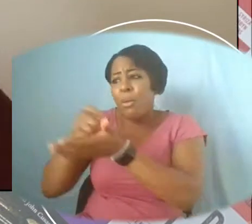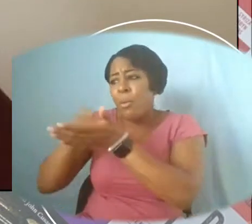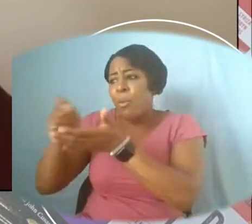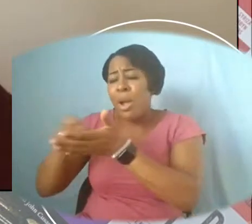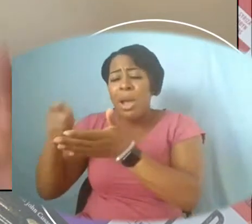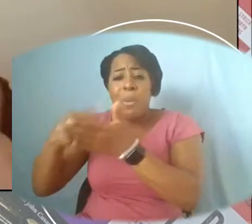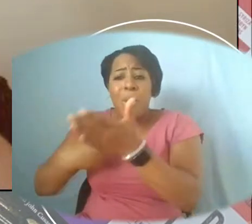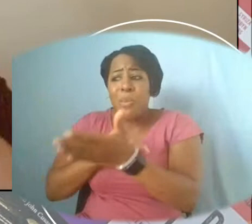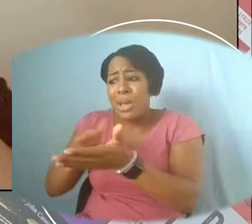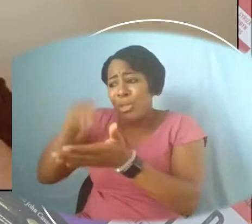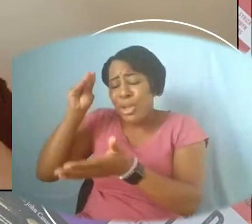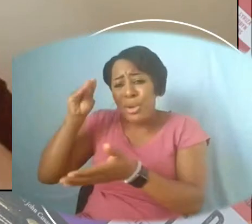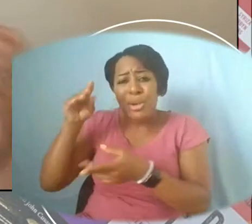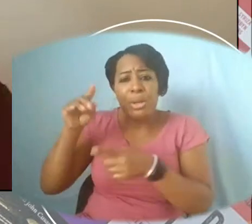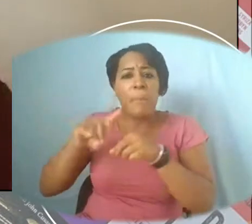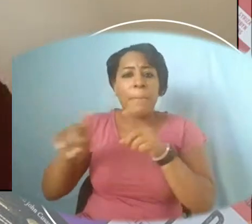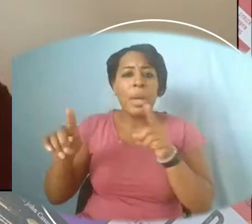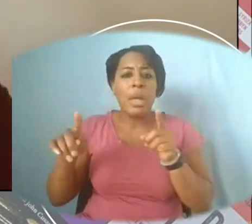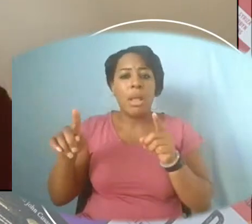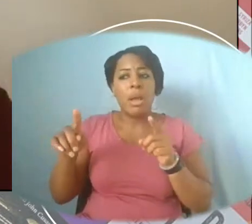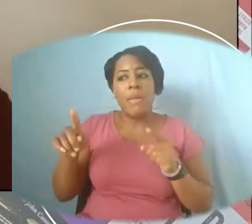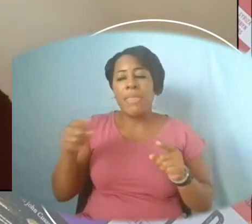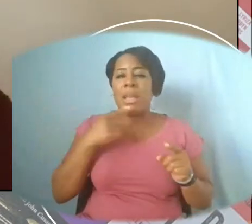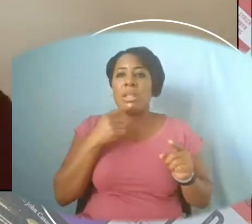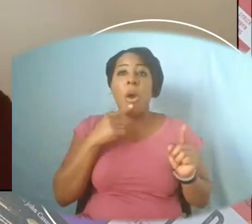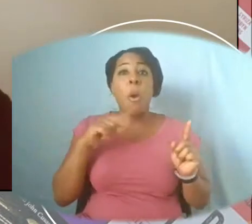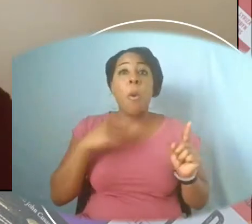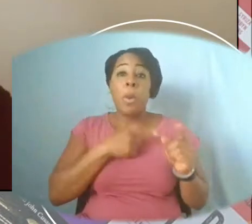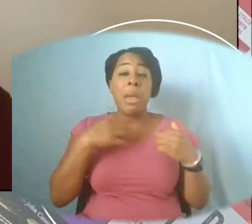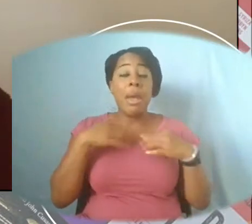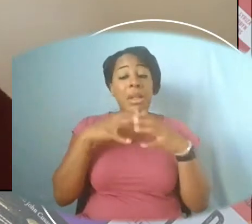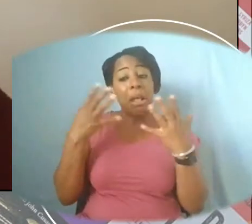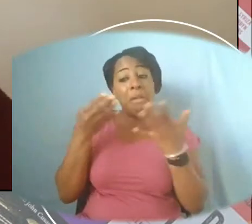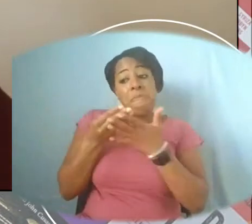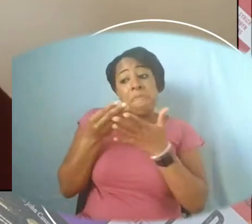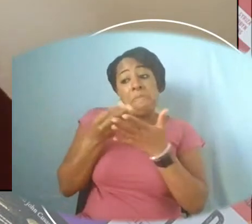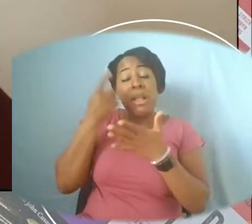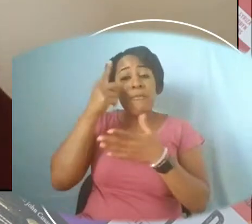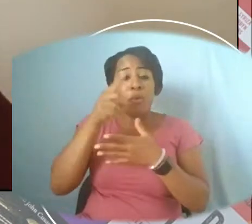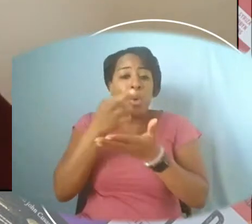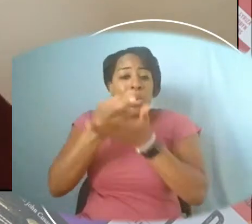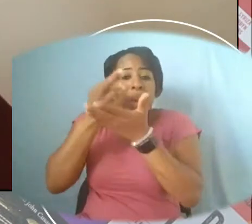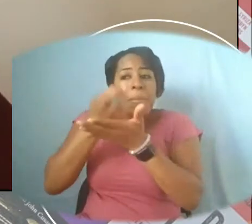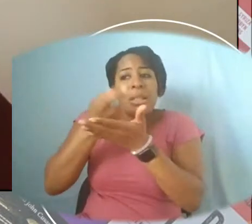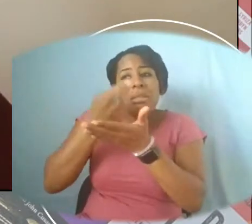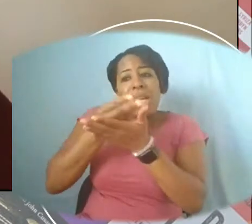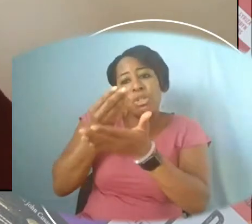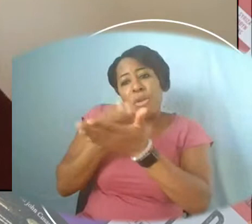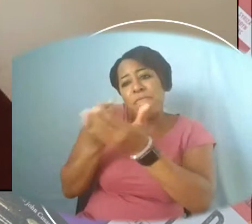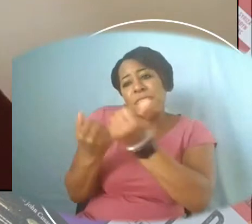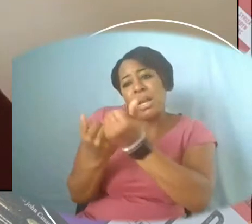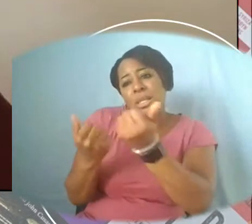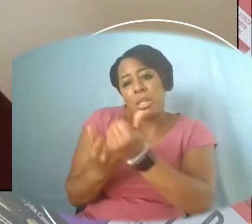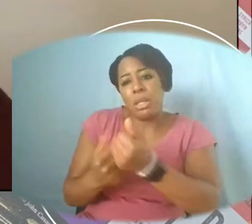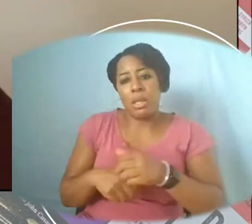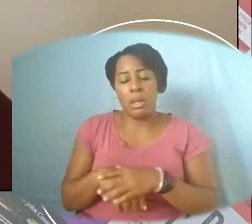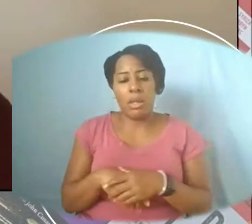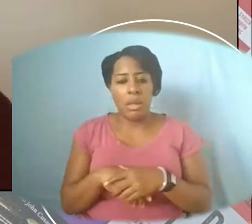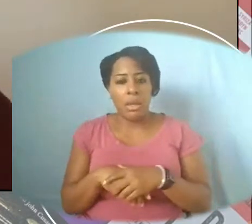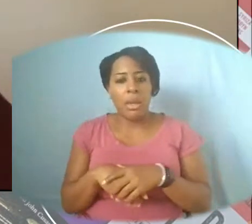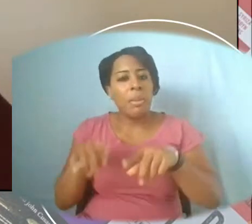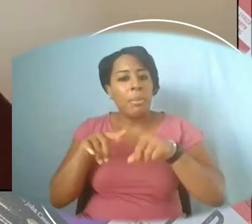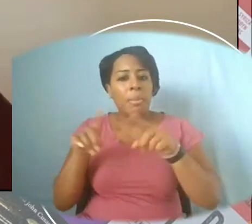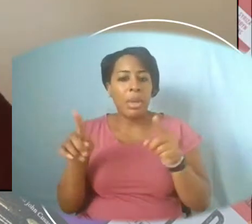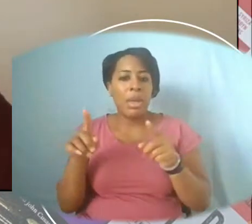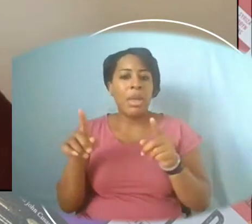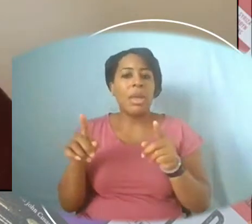needs, but yet they have all this money for rehabilitation funding. But somebody wants to, give out some packets of information that